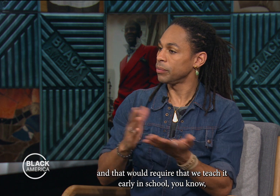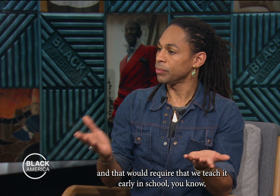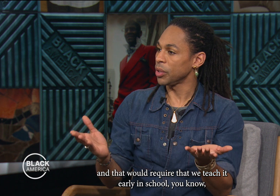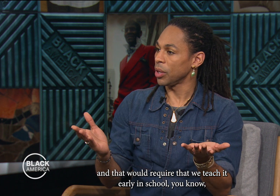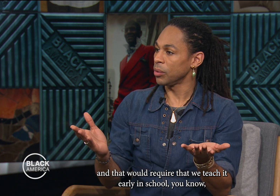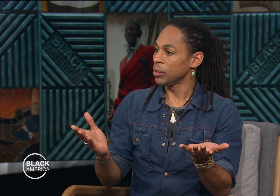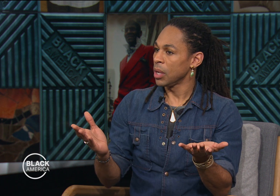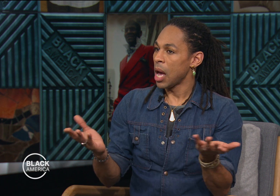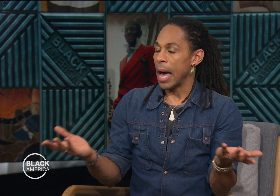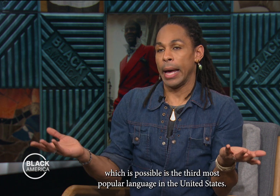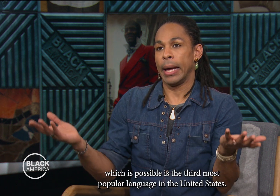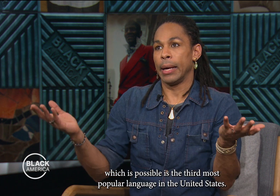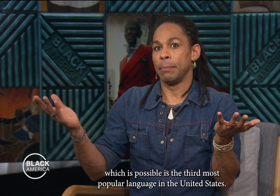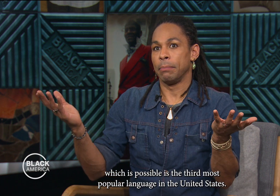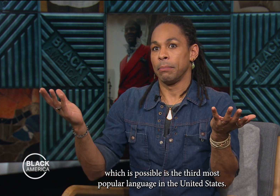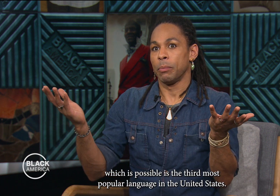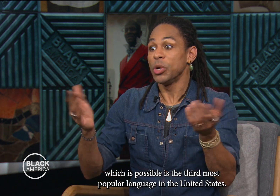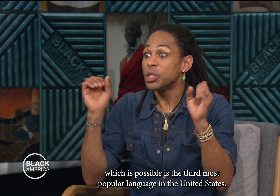school,